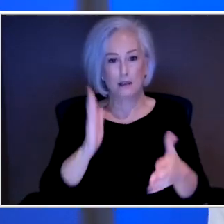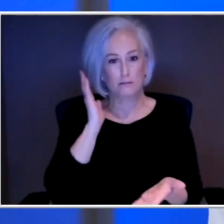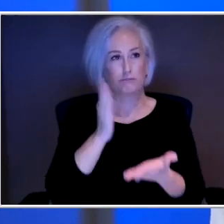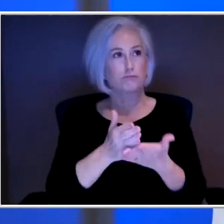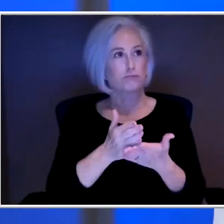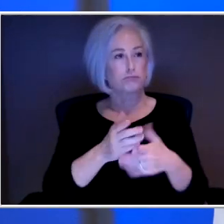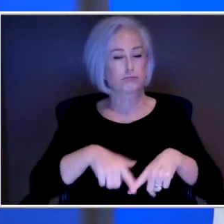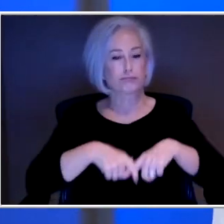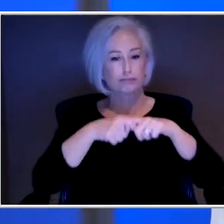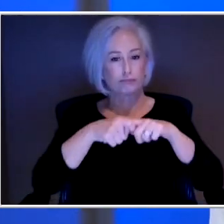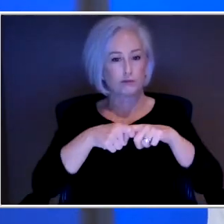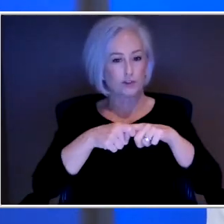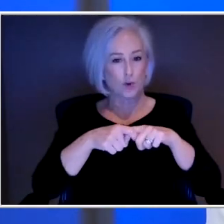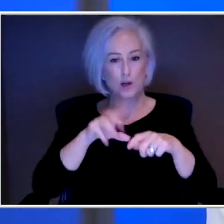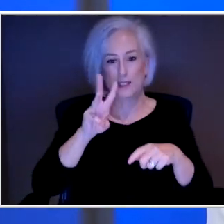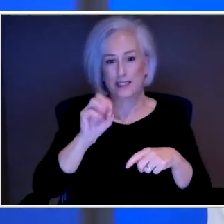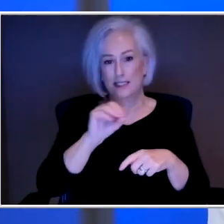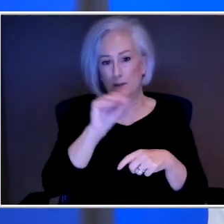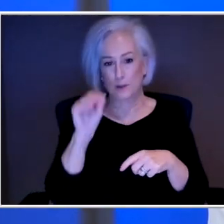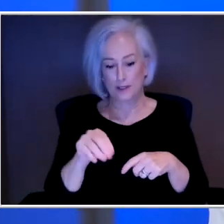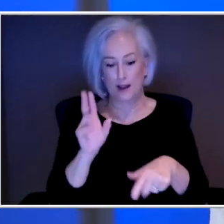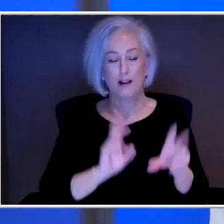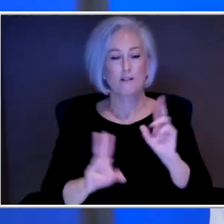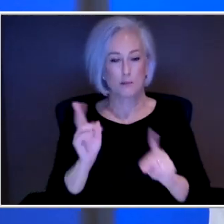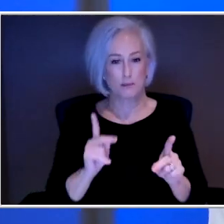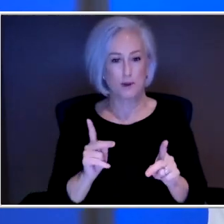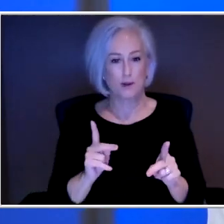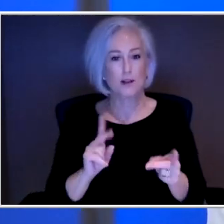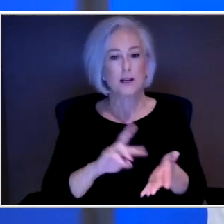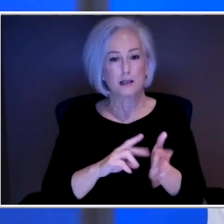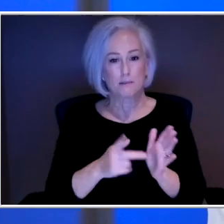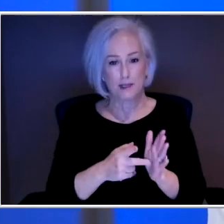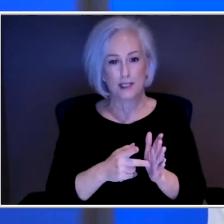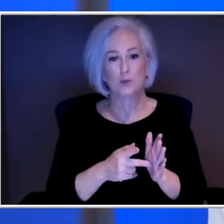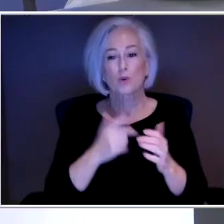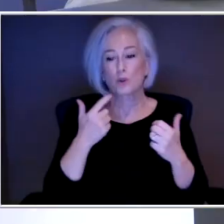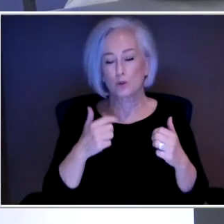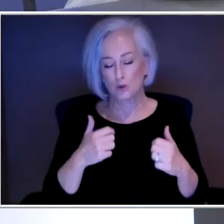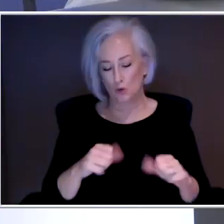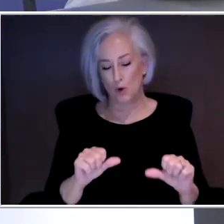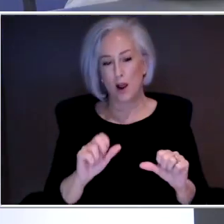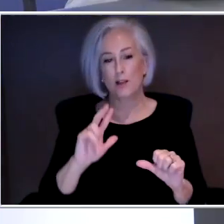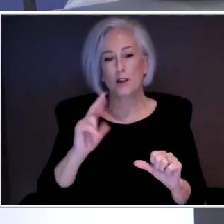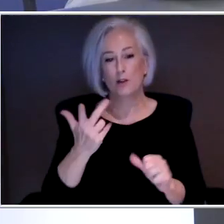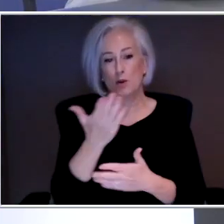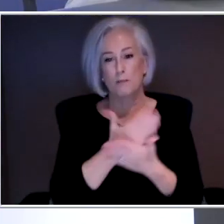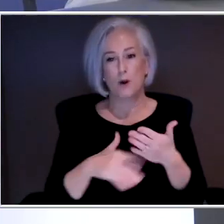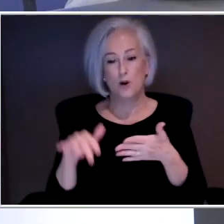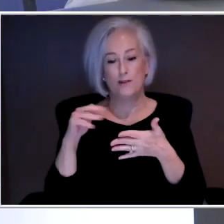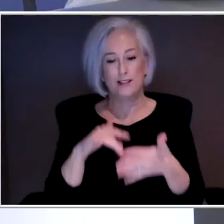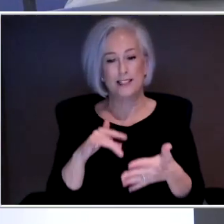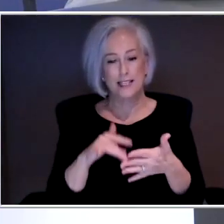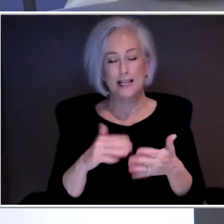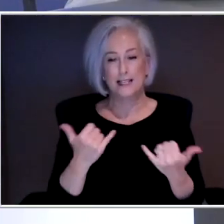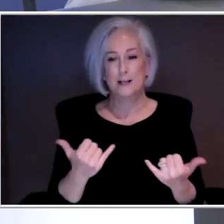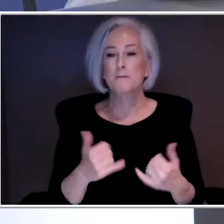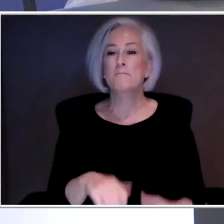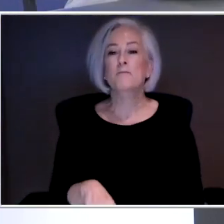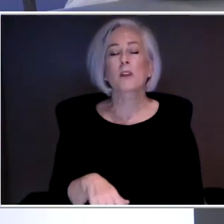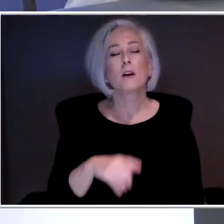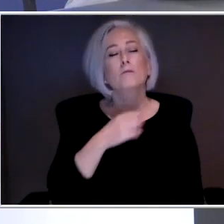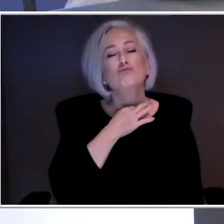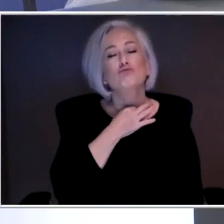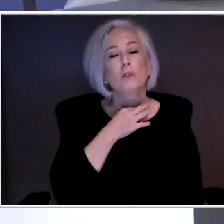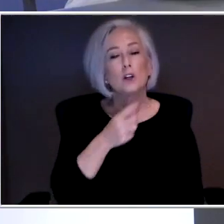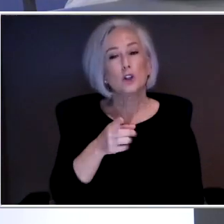north of 60% of patients, and so they'll be moving to phase 3 trials eventually. I have a question. Do you find that certain